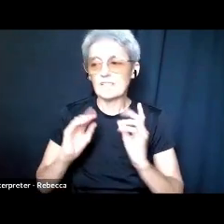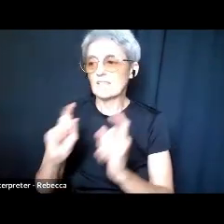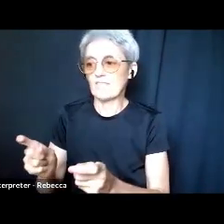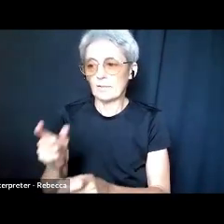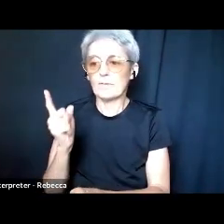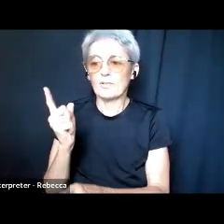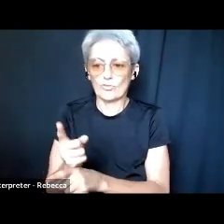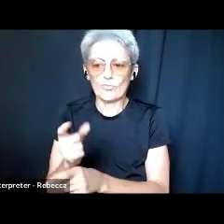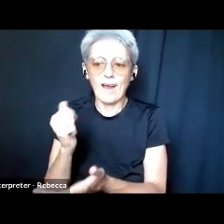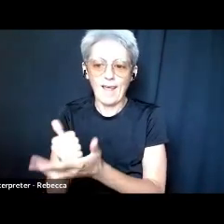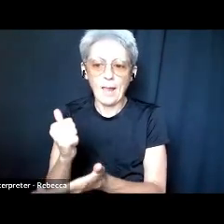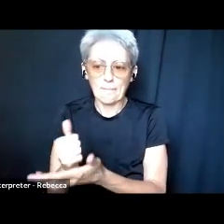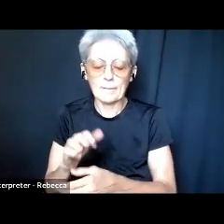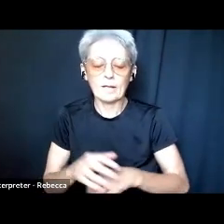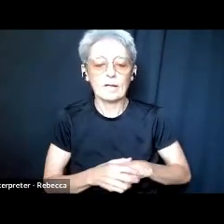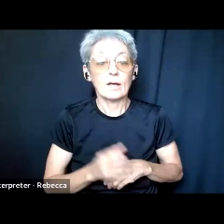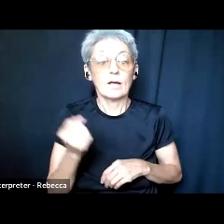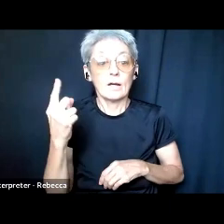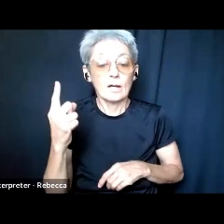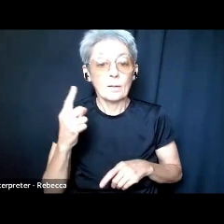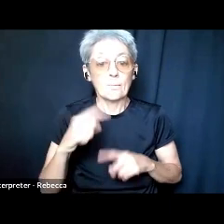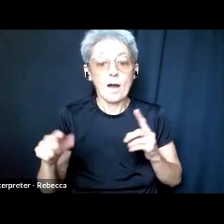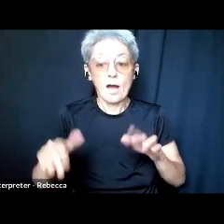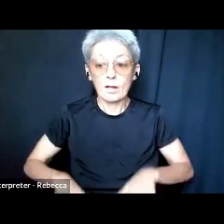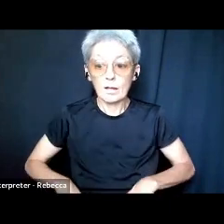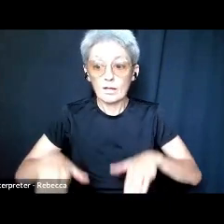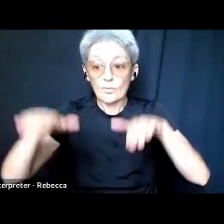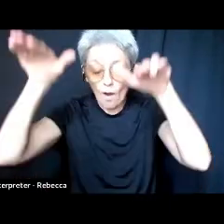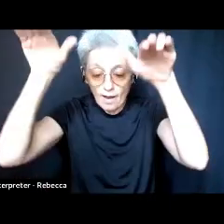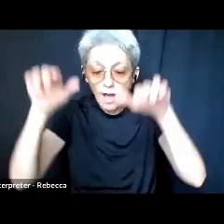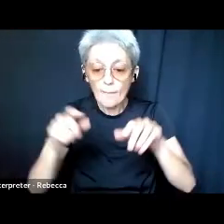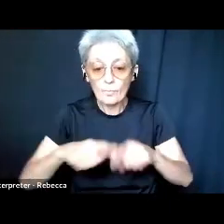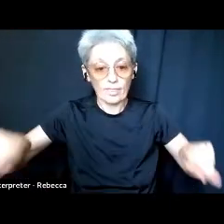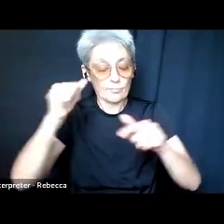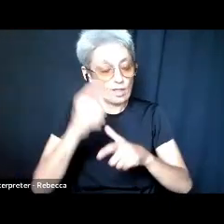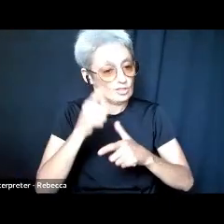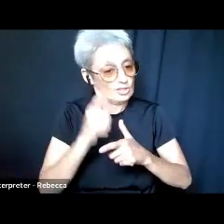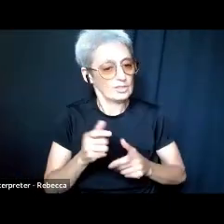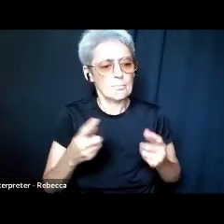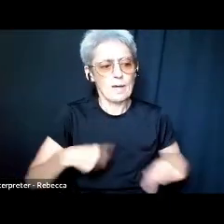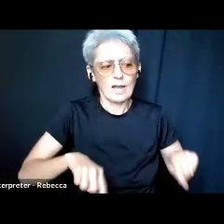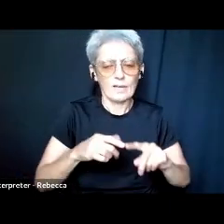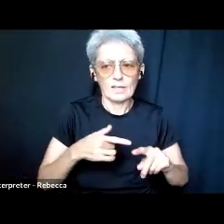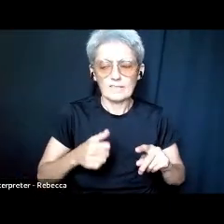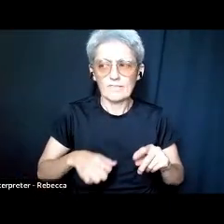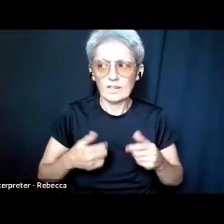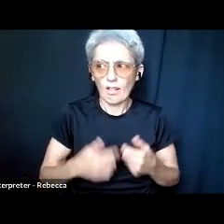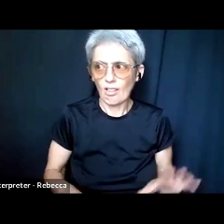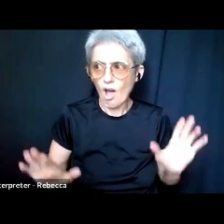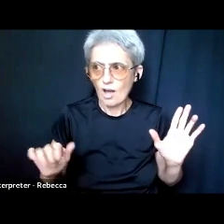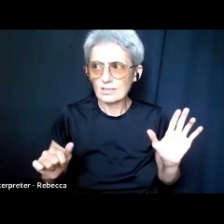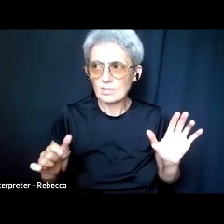But there were so many times as a child with my siblings that we felt lost, confused, concerned,